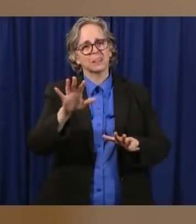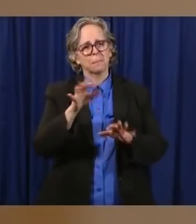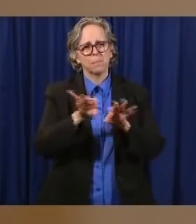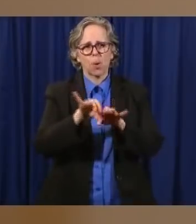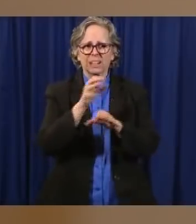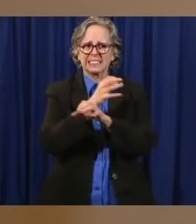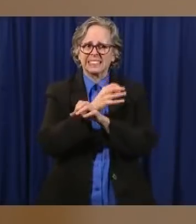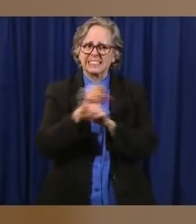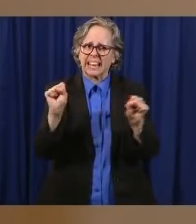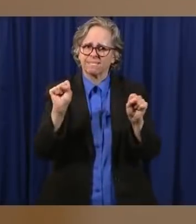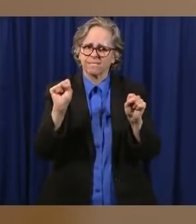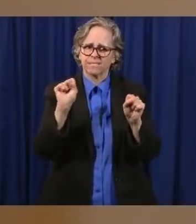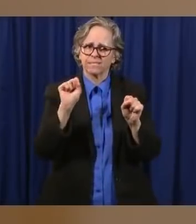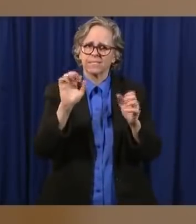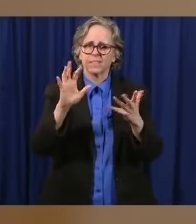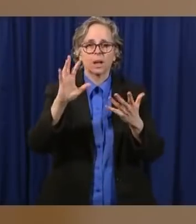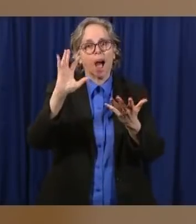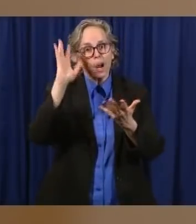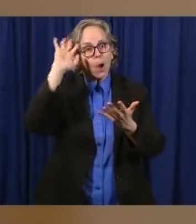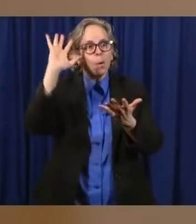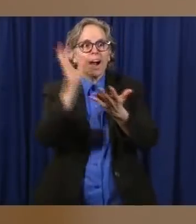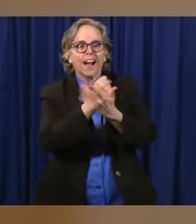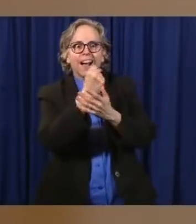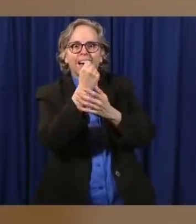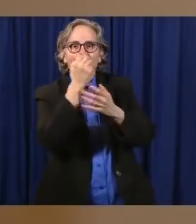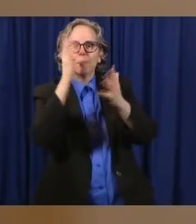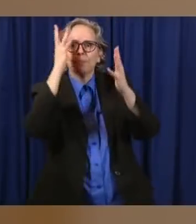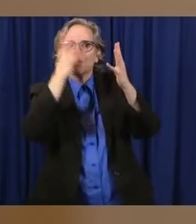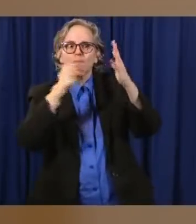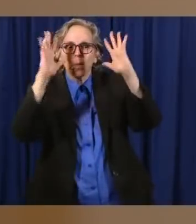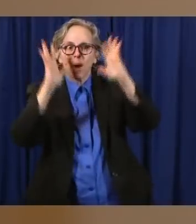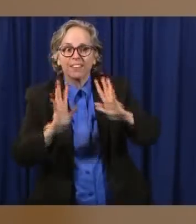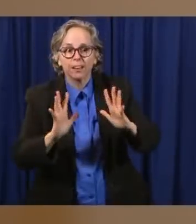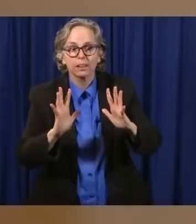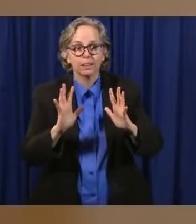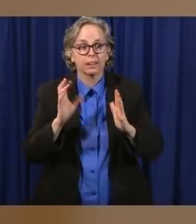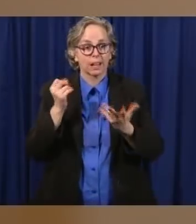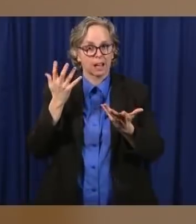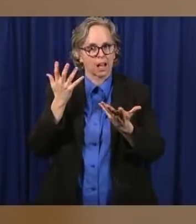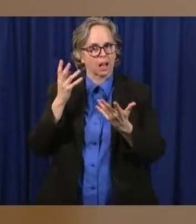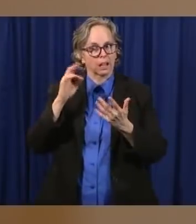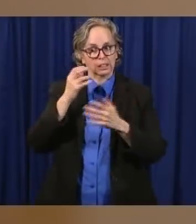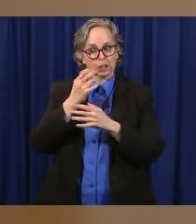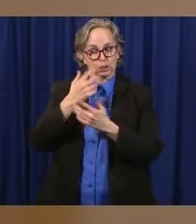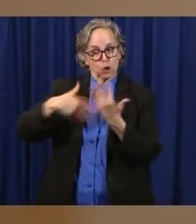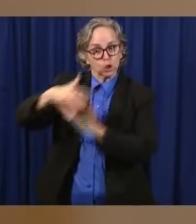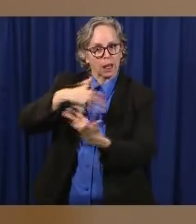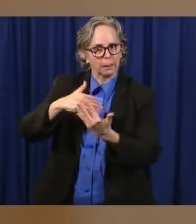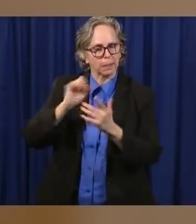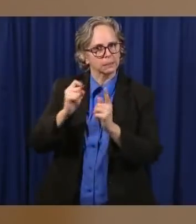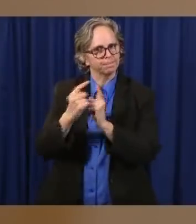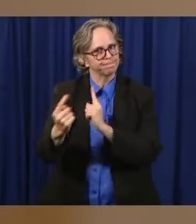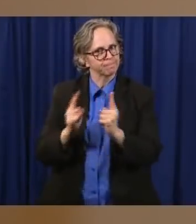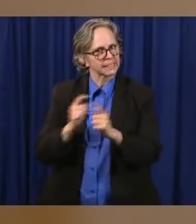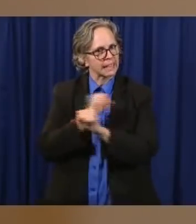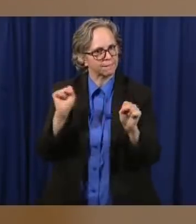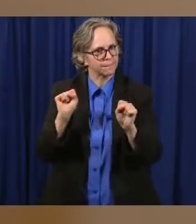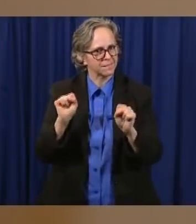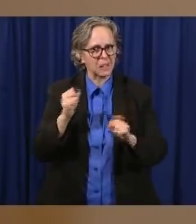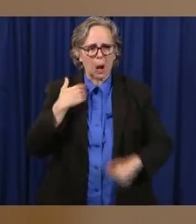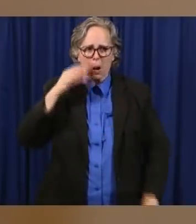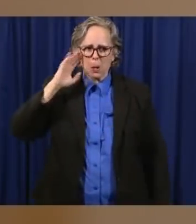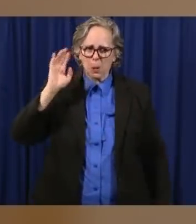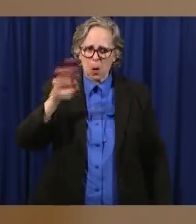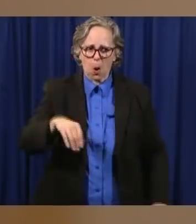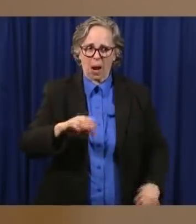socialize. And I am very concerned about that. I'm absolutely certain that the Columbus Health Commissioner and